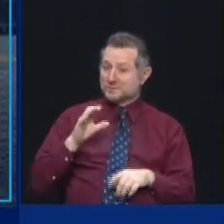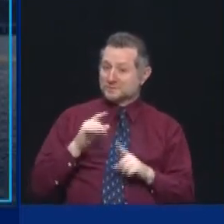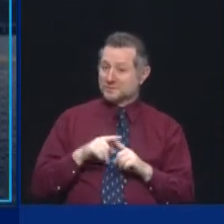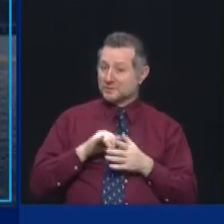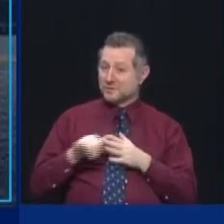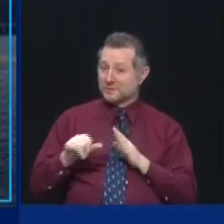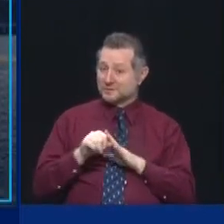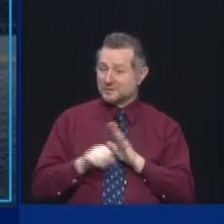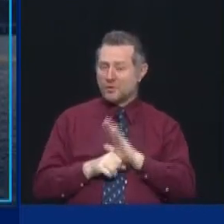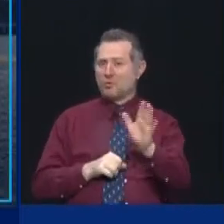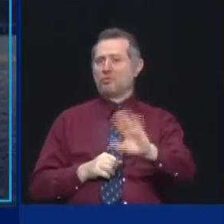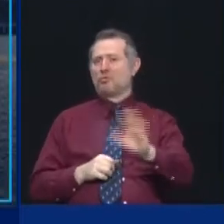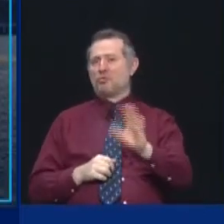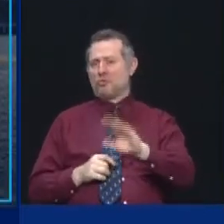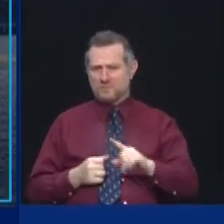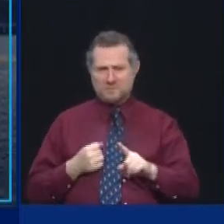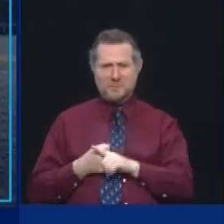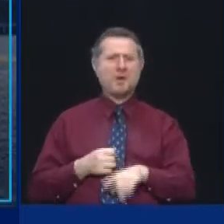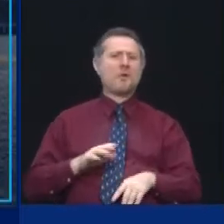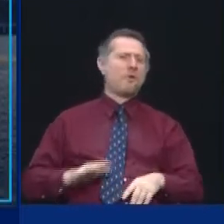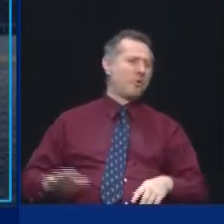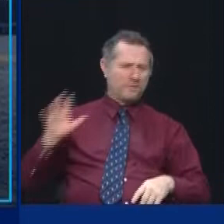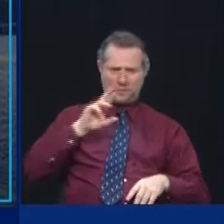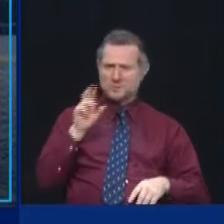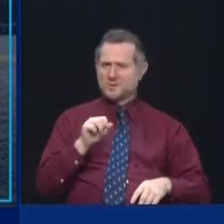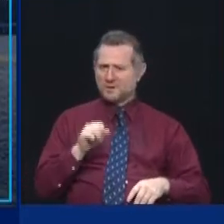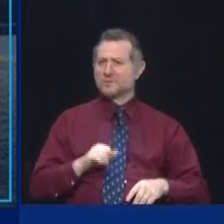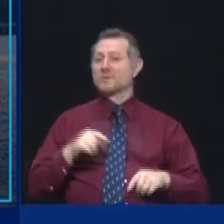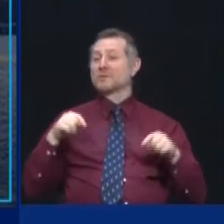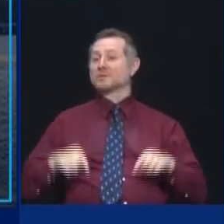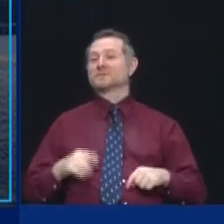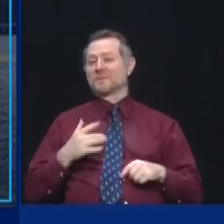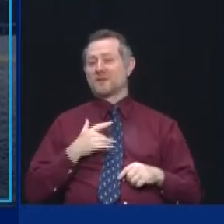States of America. Isn't that amazing?